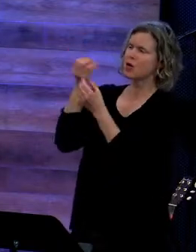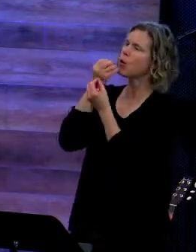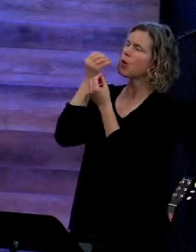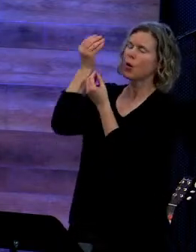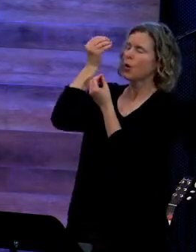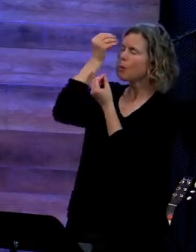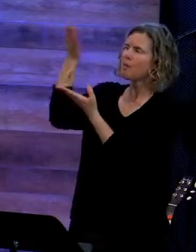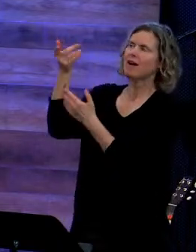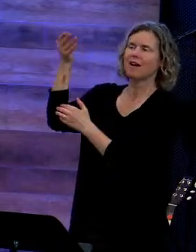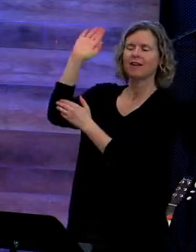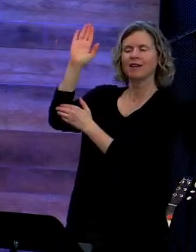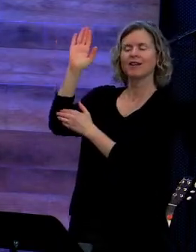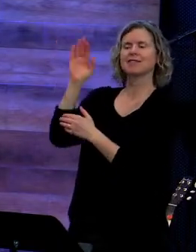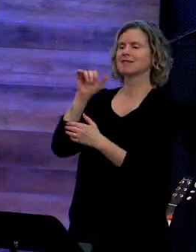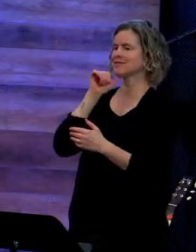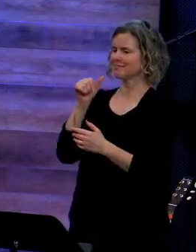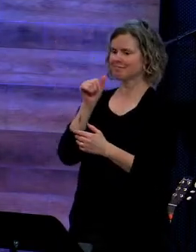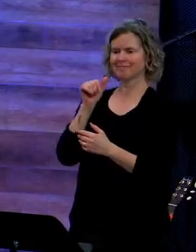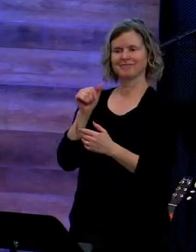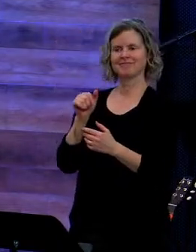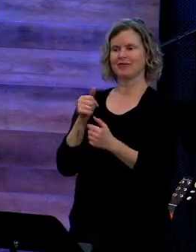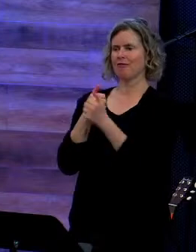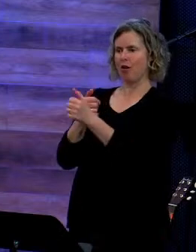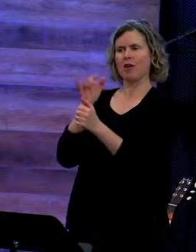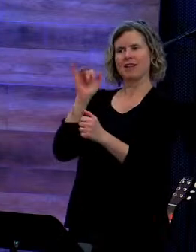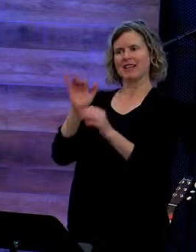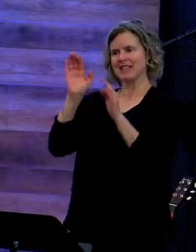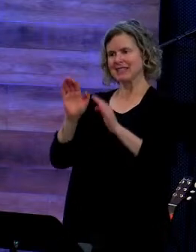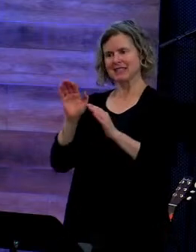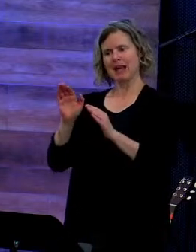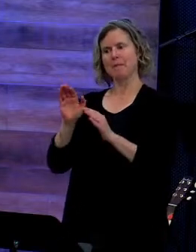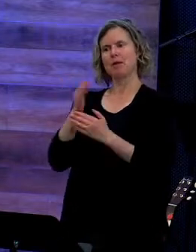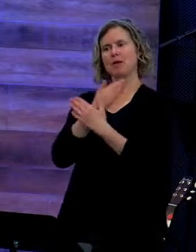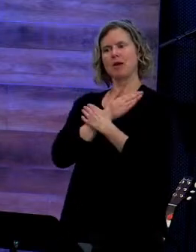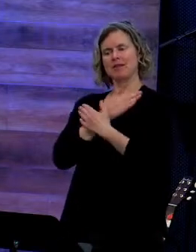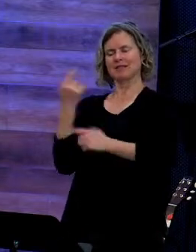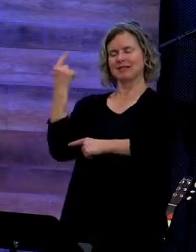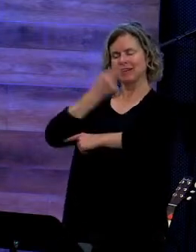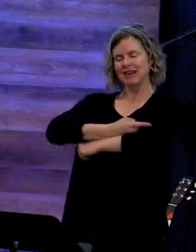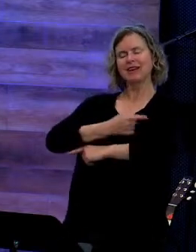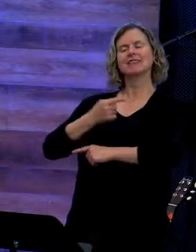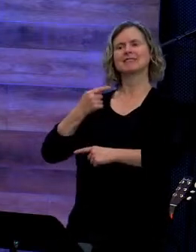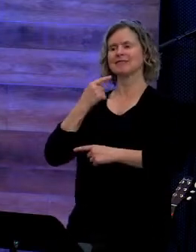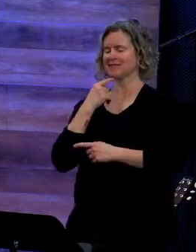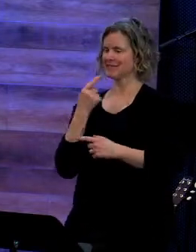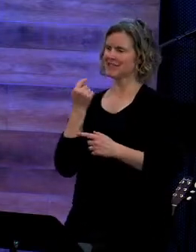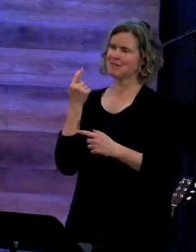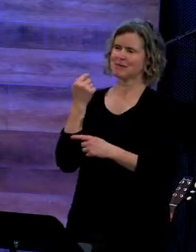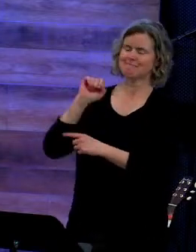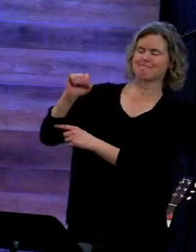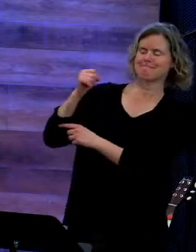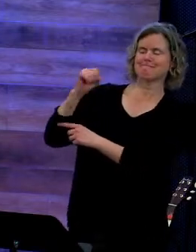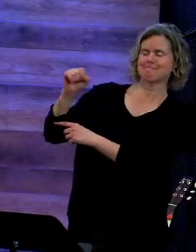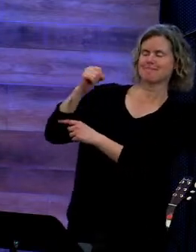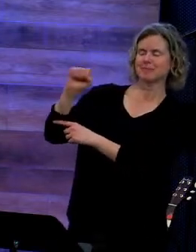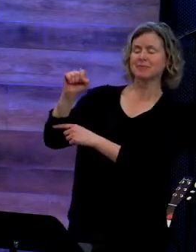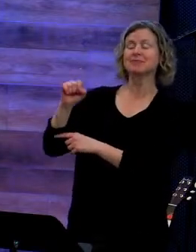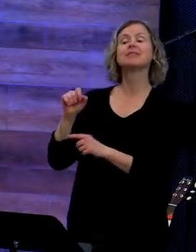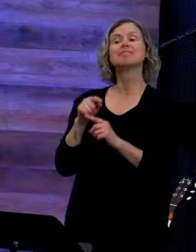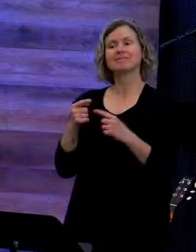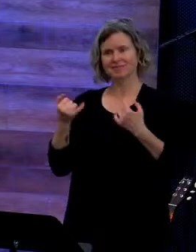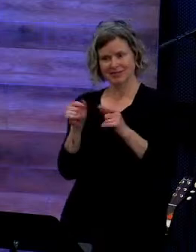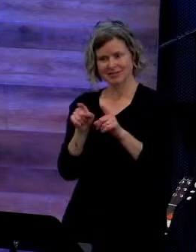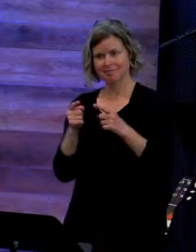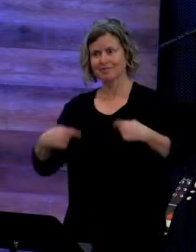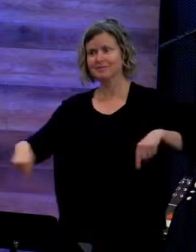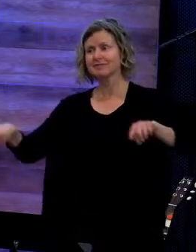other commands. We still can't find rest because the problem isn't with our schedules. The problem is something deeper in our hearts. There is an